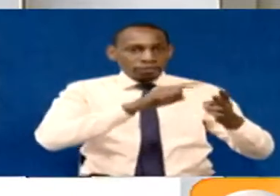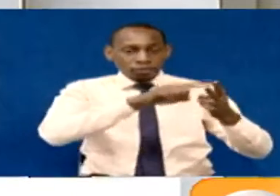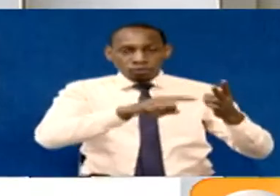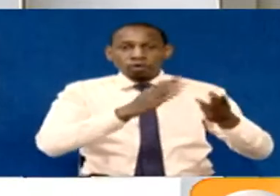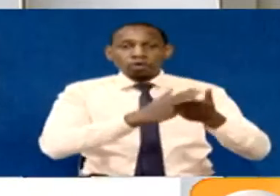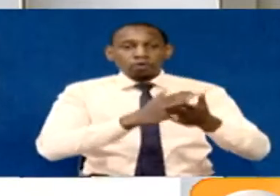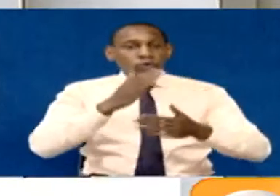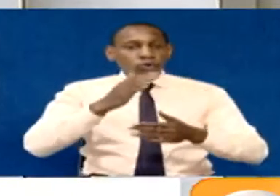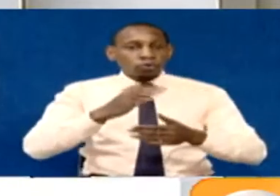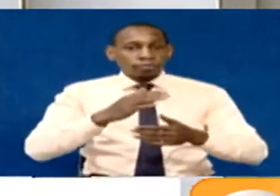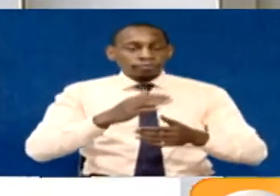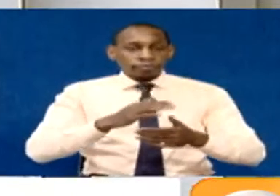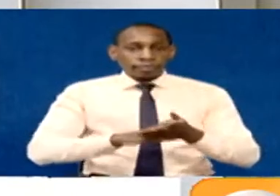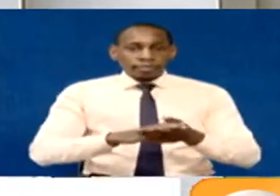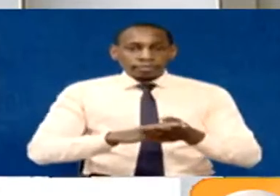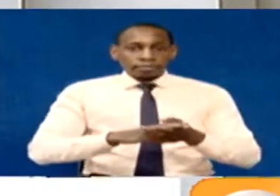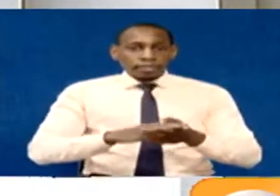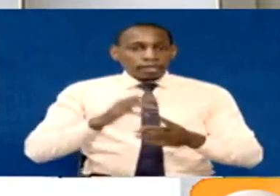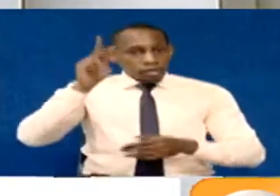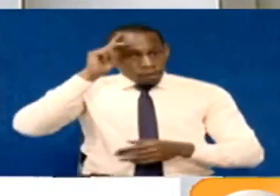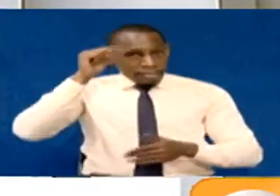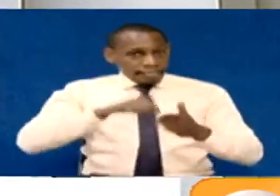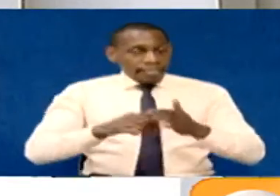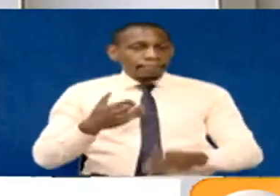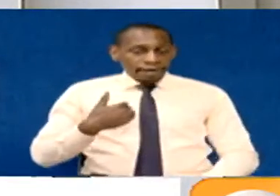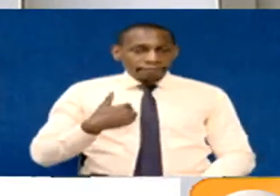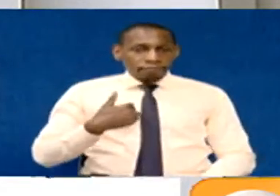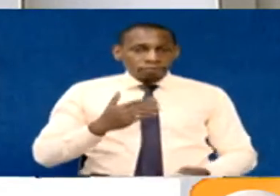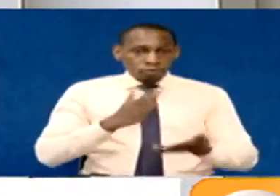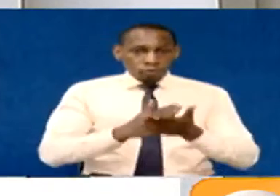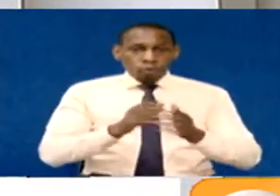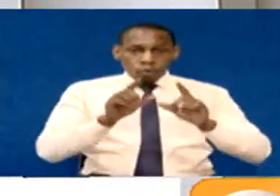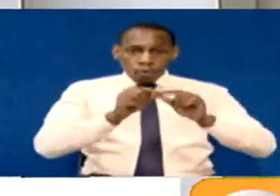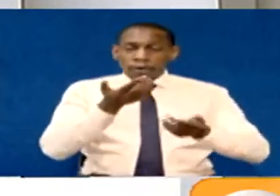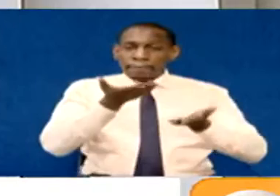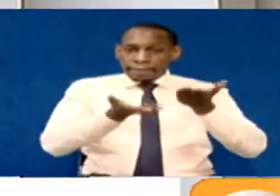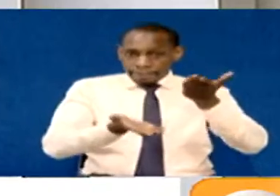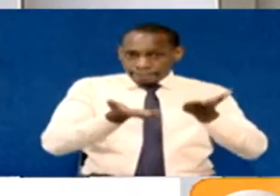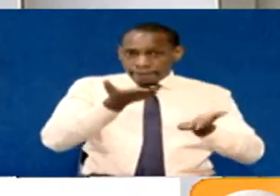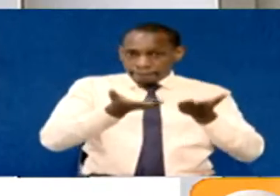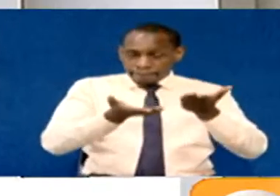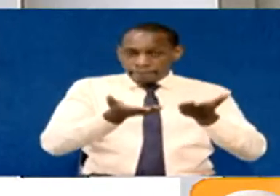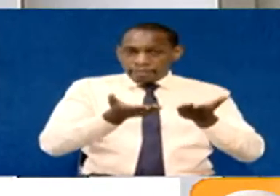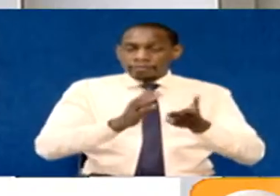homework. You can't accuse the two of not weighing what they have to say. And